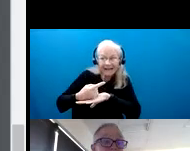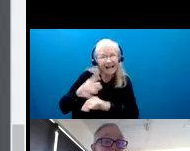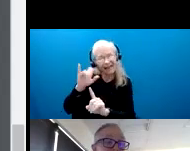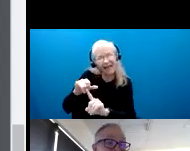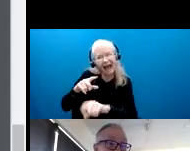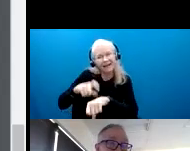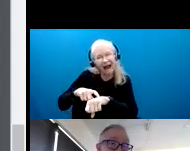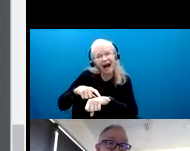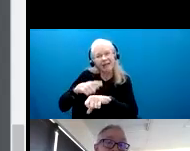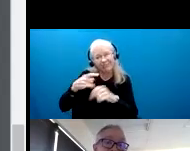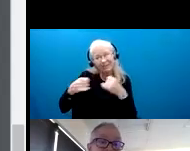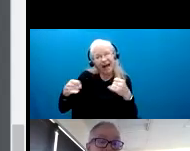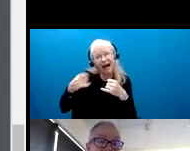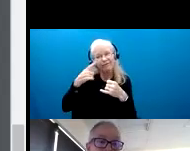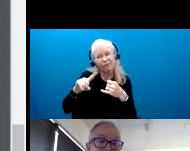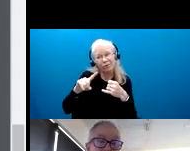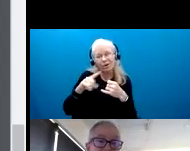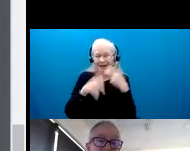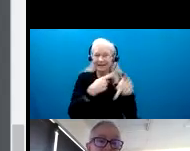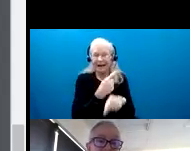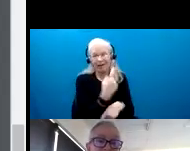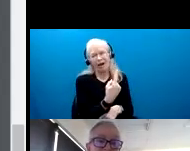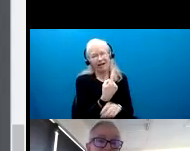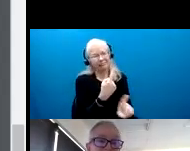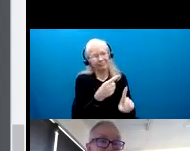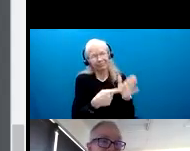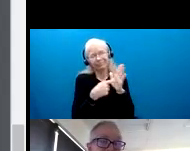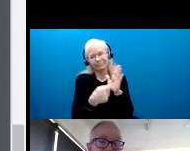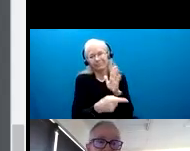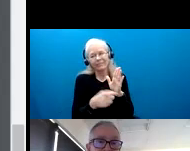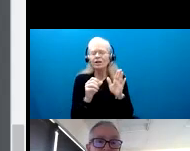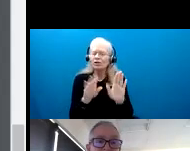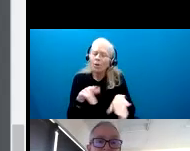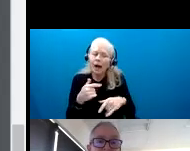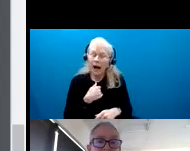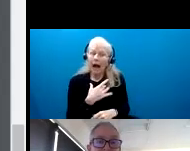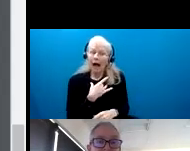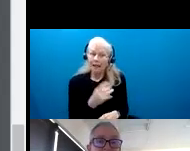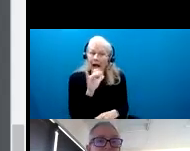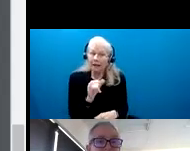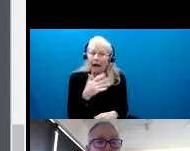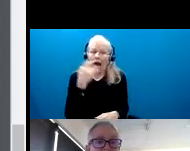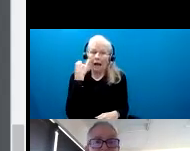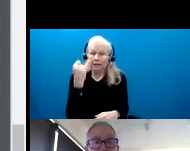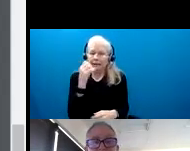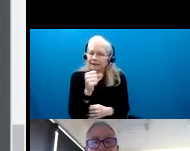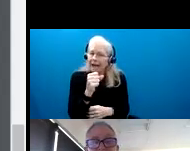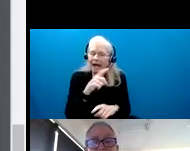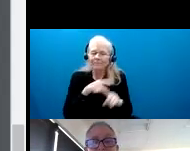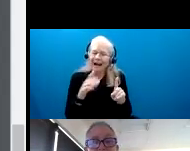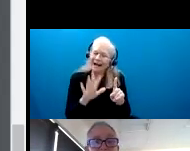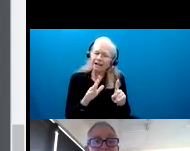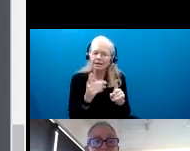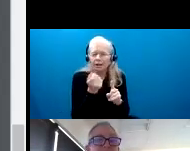I like the idea. I don't think it should be discarded. I think there's always room for process improvements. I just think that it's a little more nuanced than just all